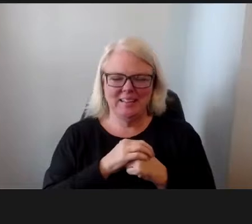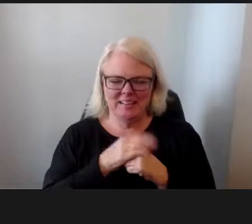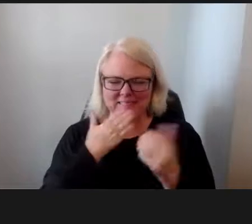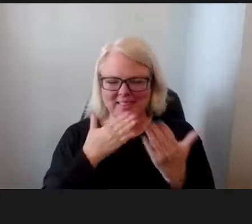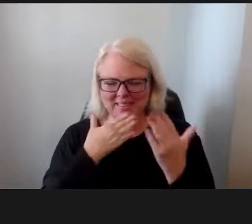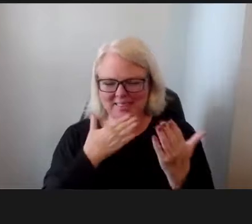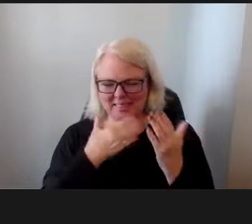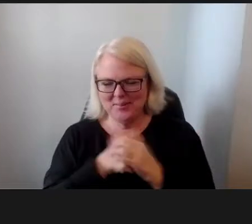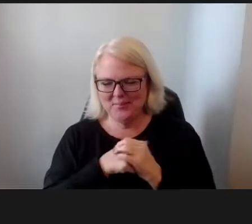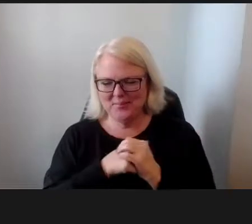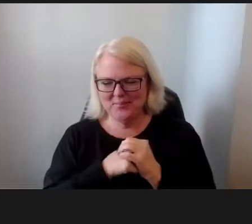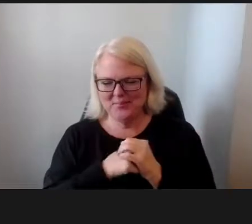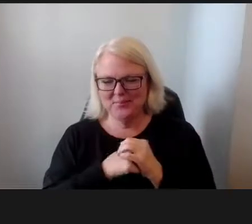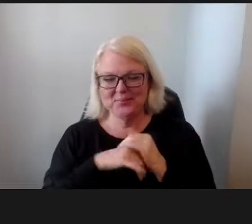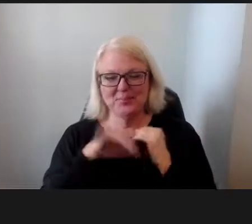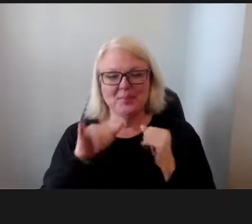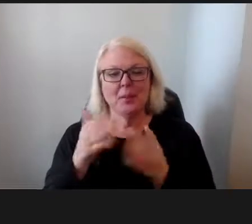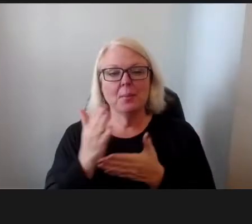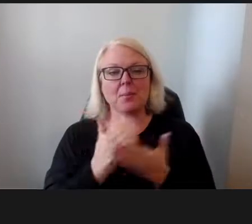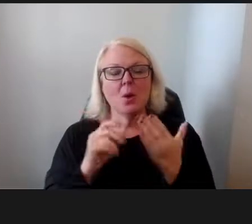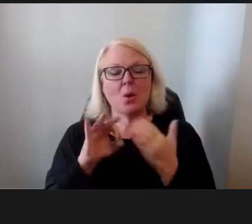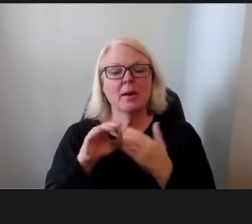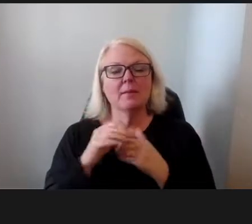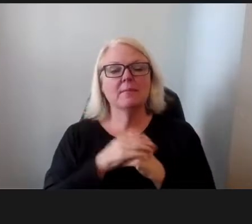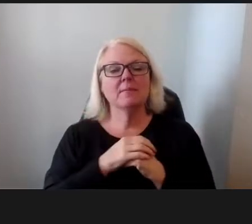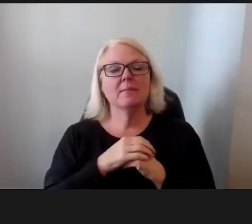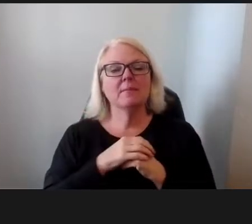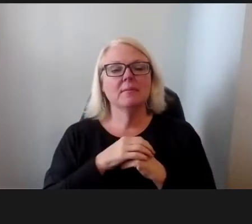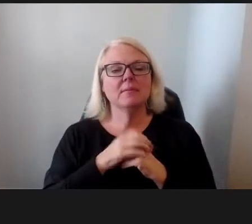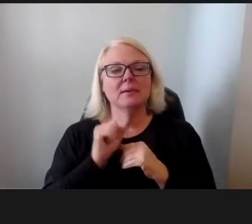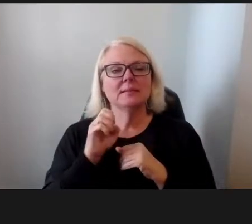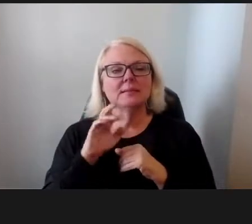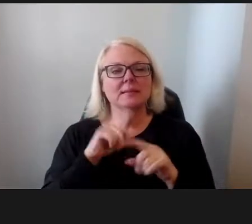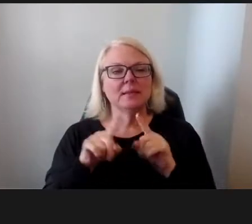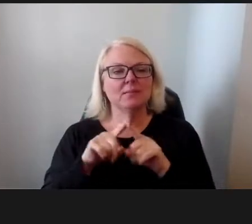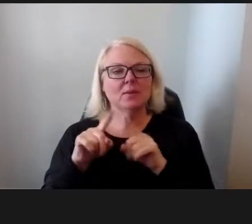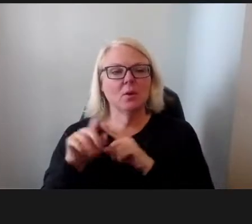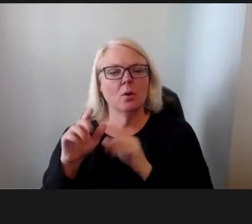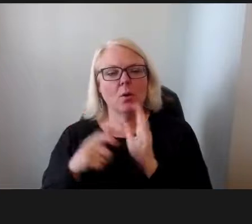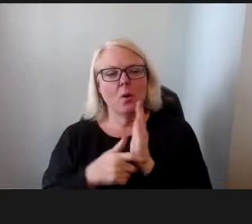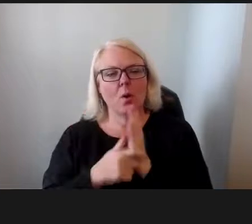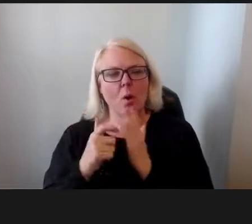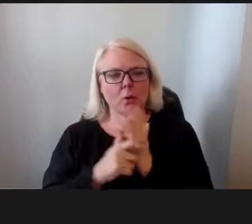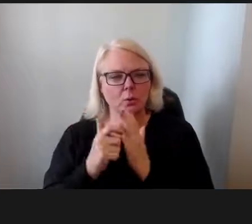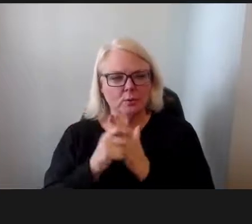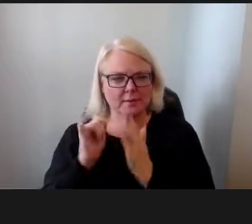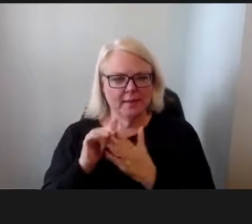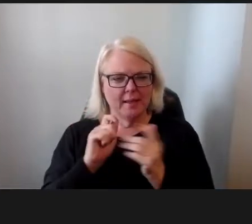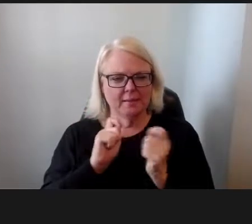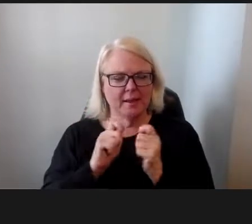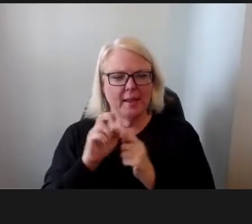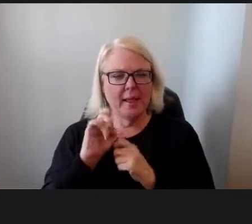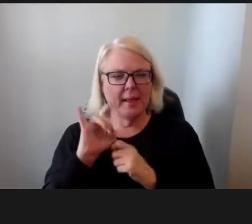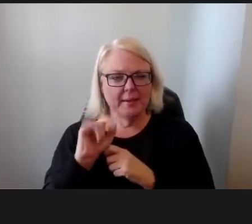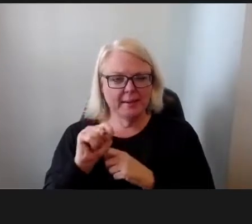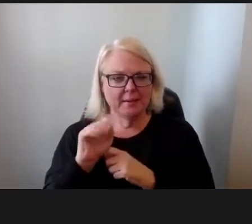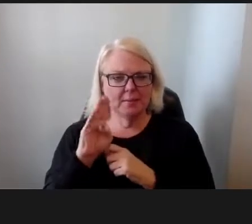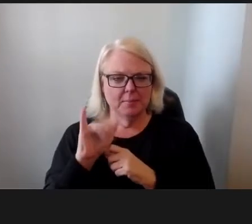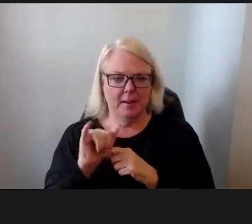Thank you. This is part of a series of articles that is being edited by